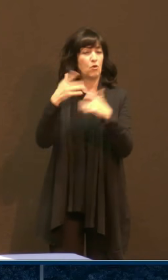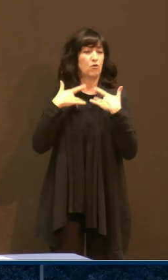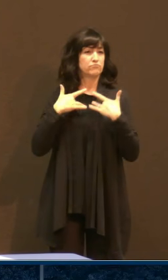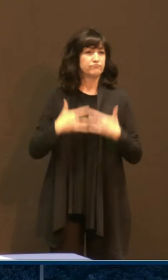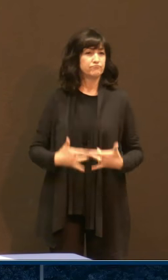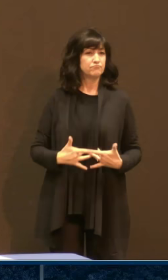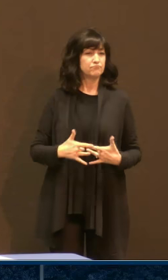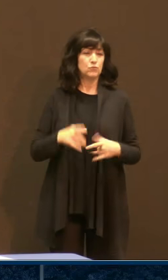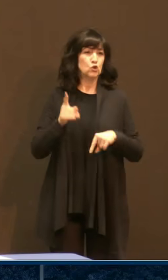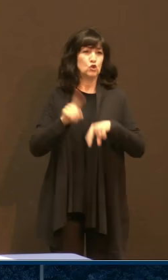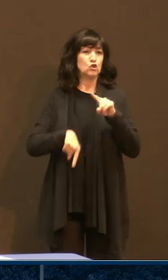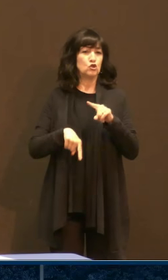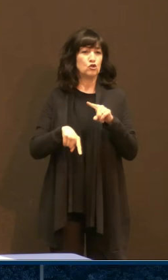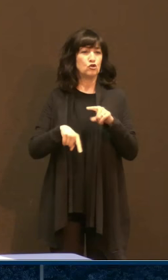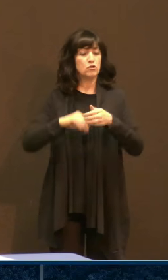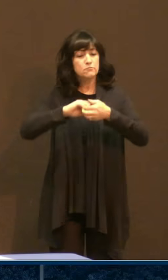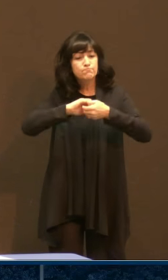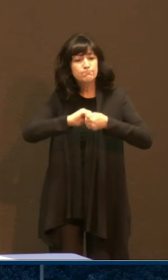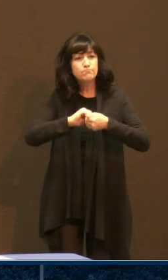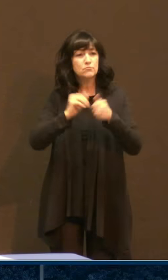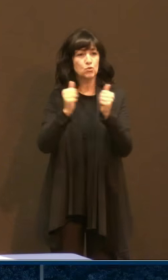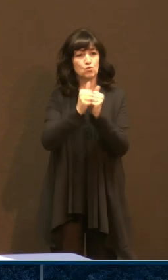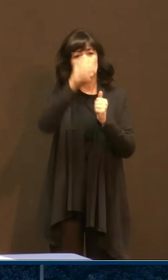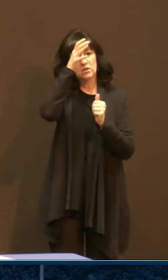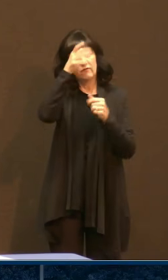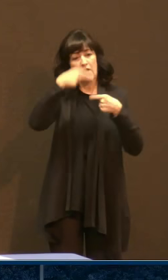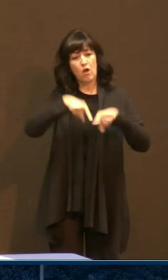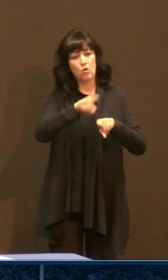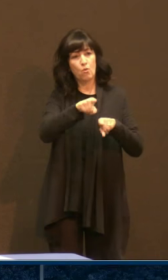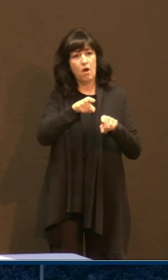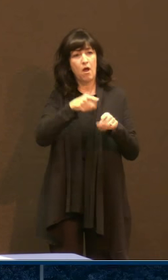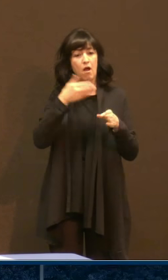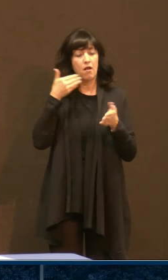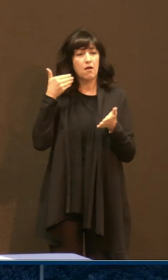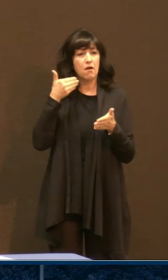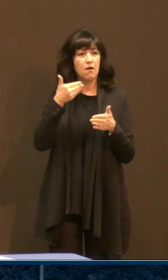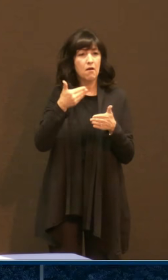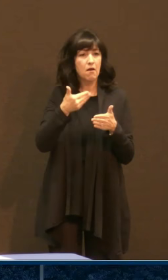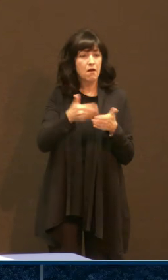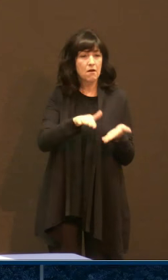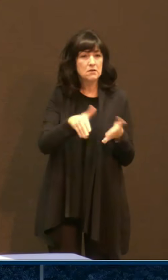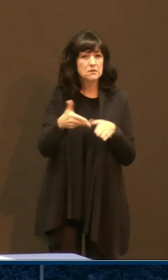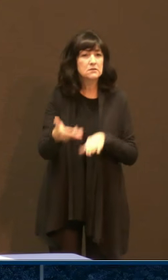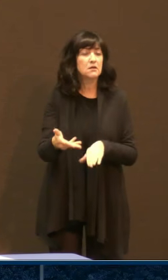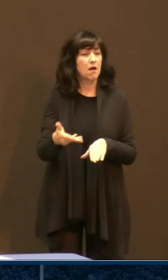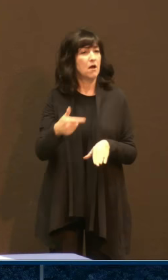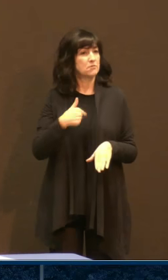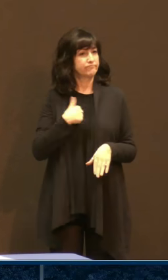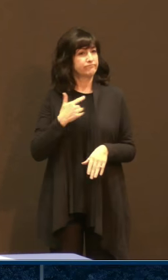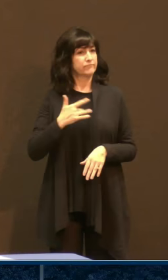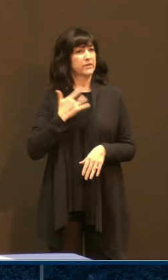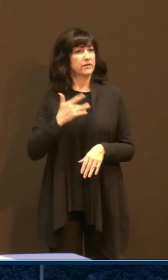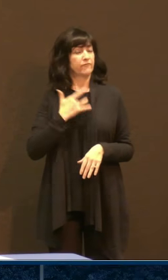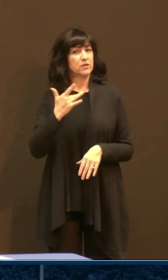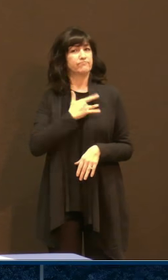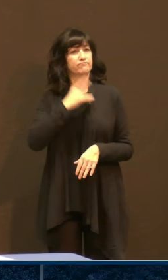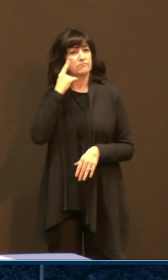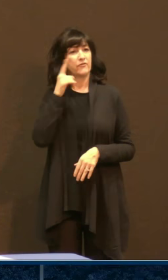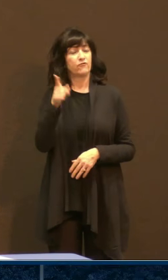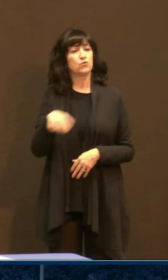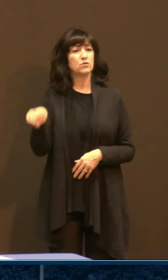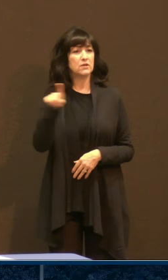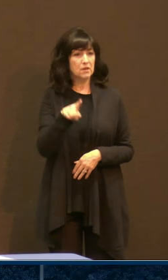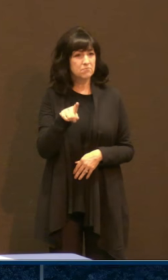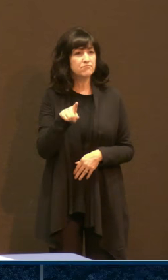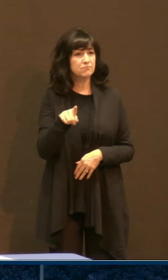moment. And we've had families and individuals who've suffered similar tragedies here over the